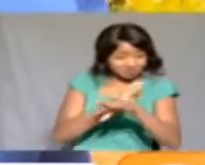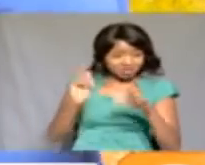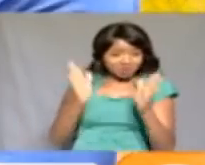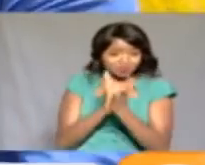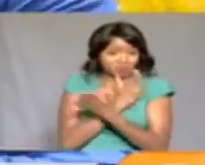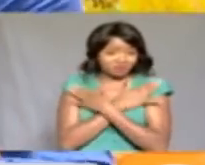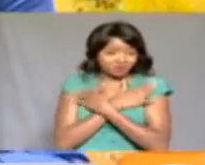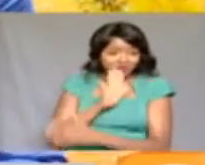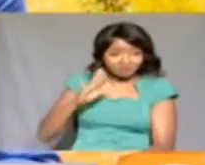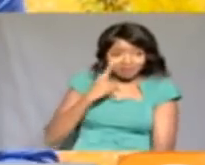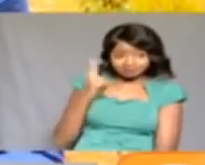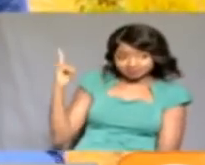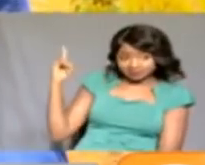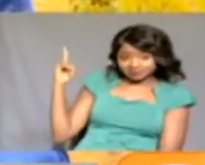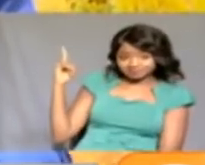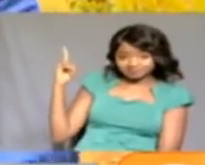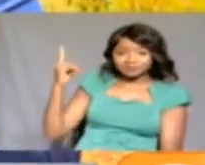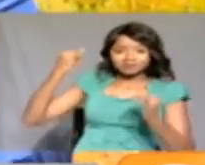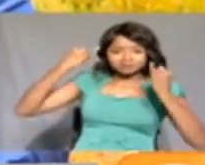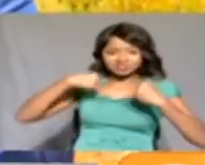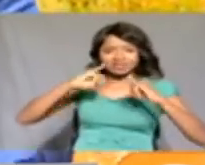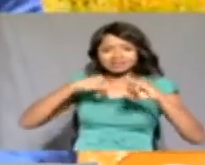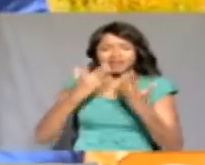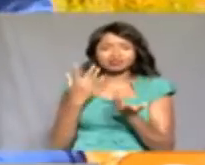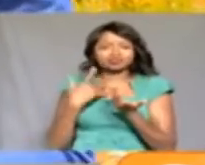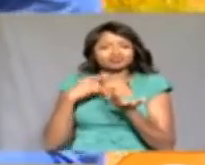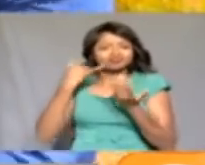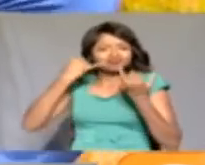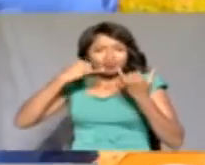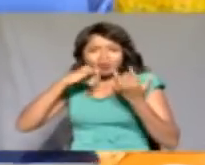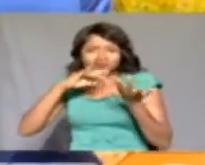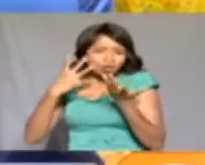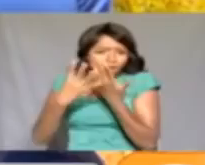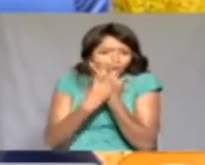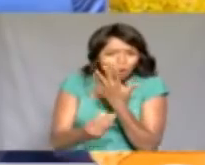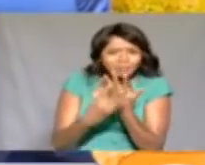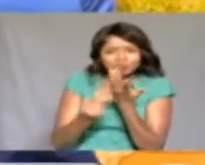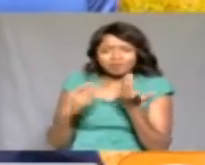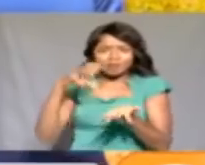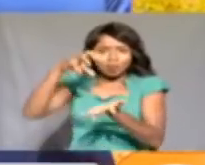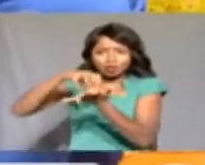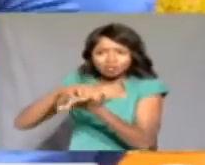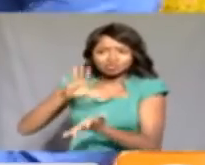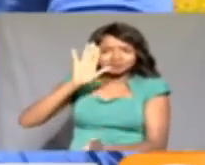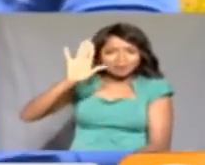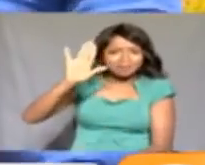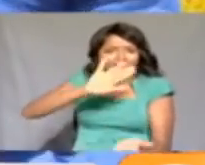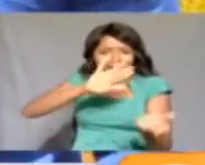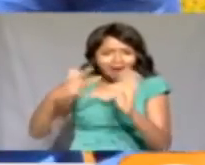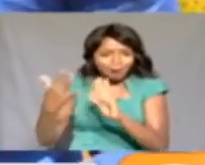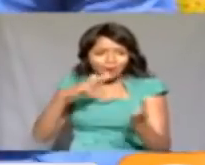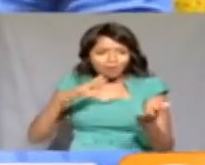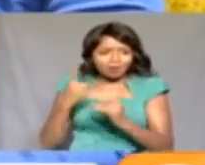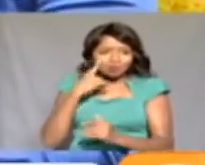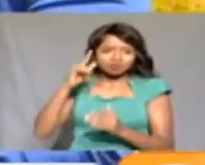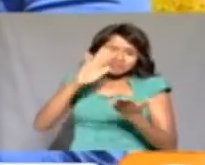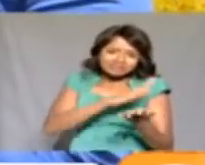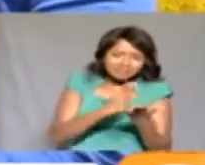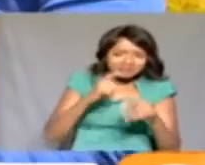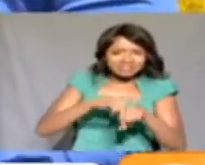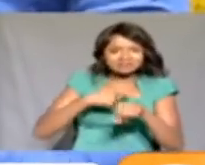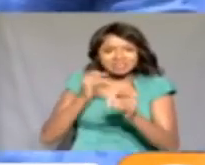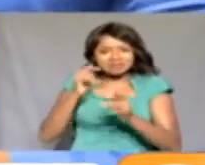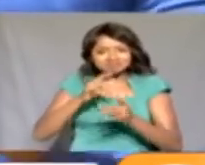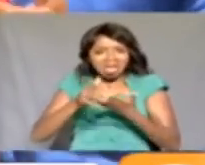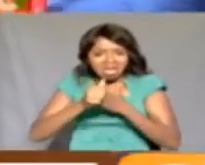background there, what they're trying to do as well is to mimic race conditions. You can see there he's positioned at the lead, and sometimes he's been moving into the